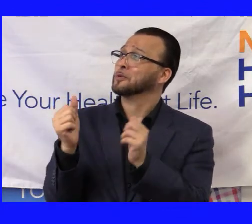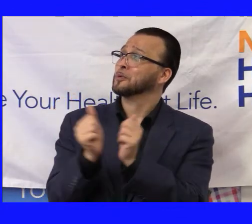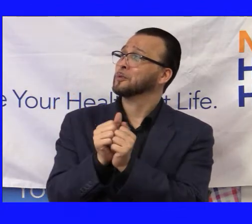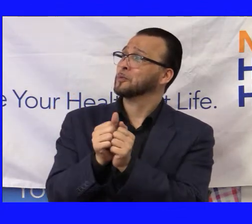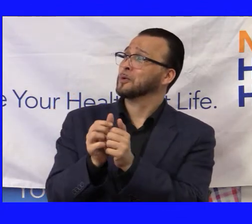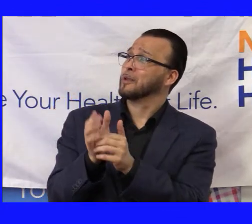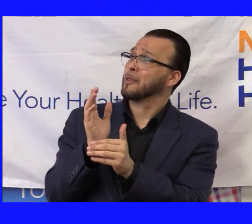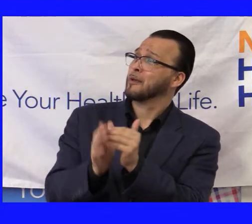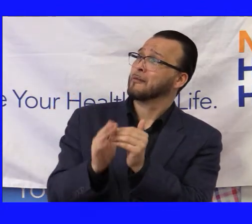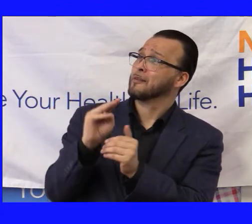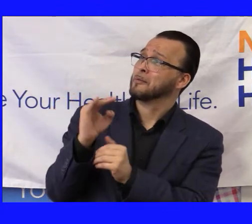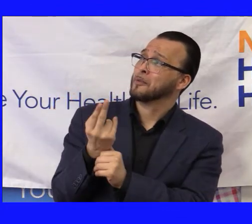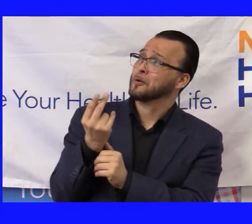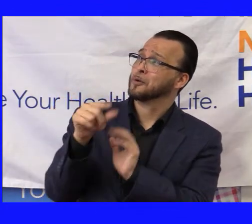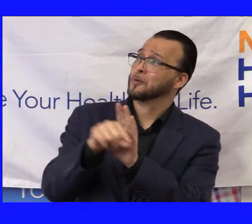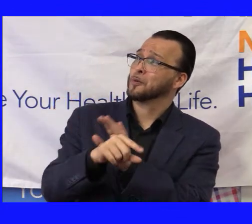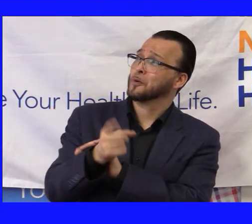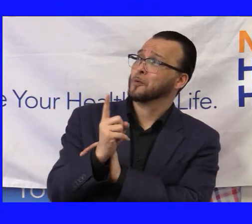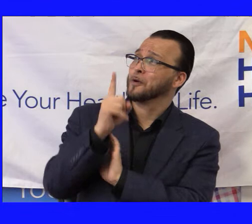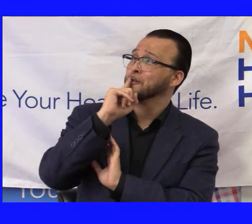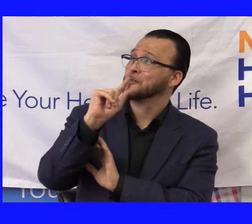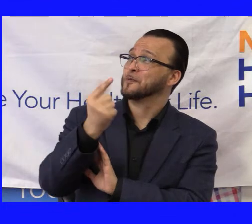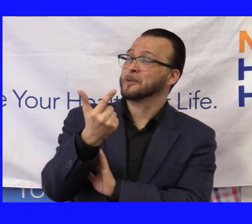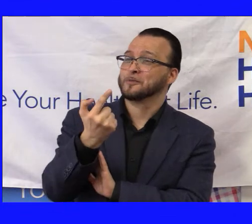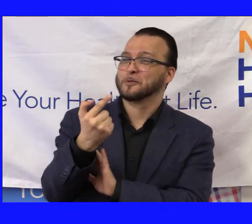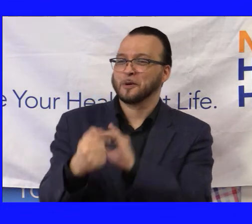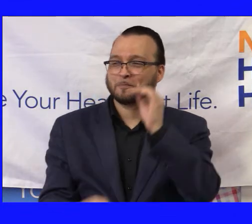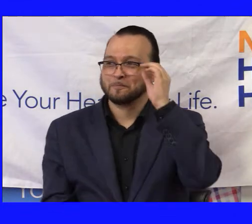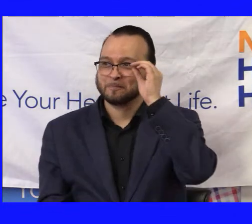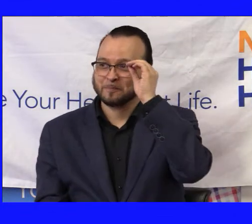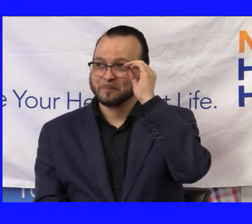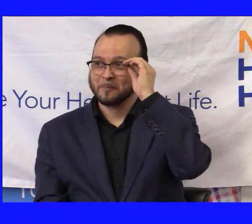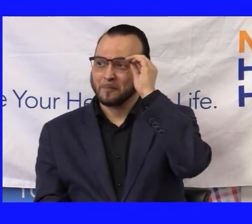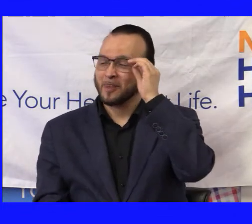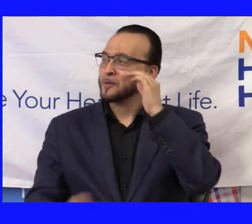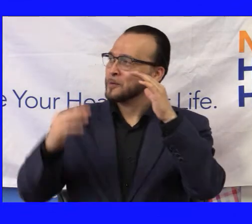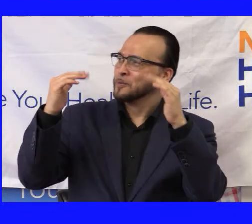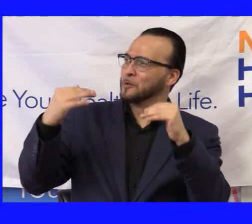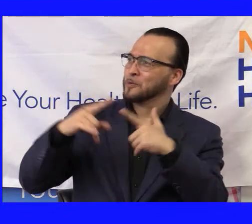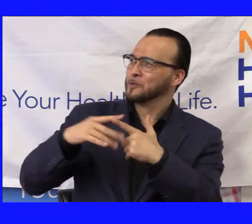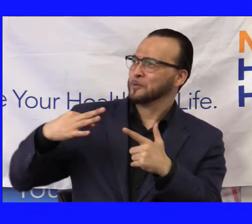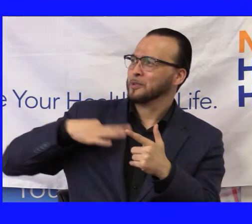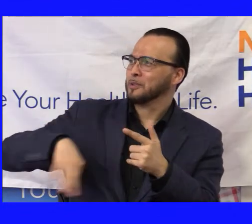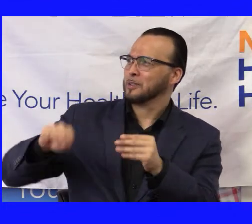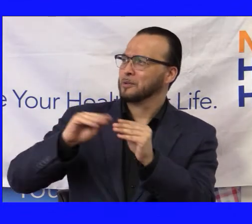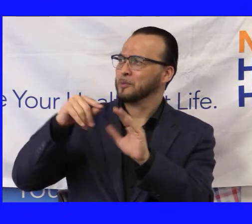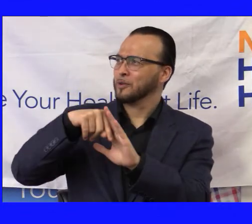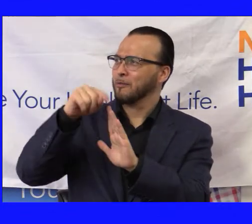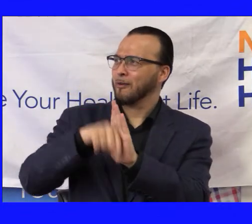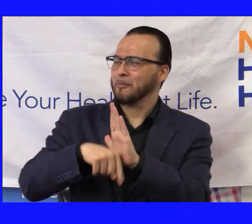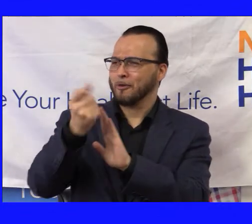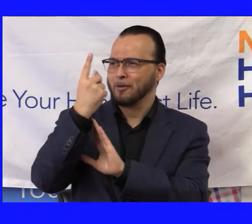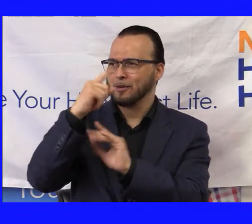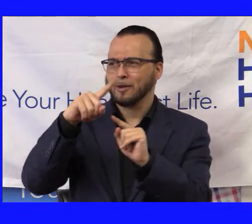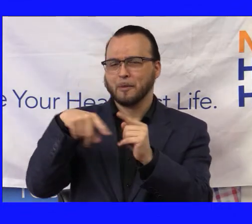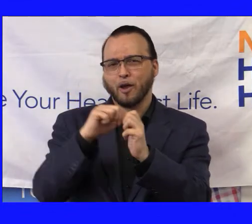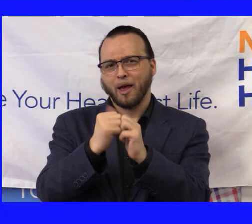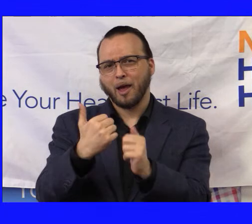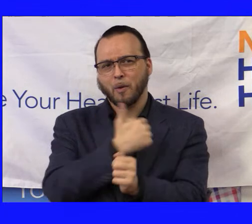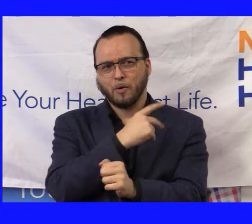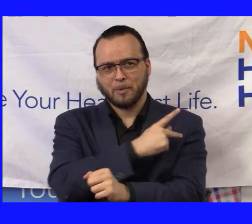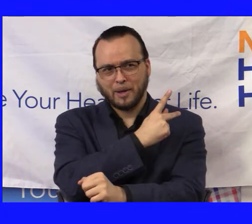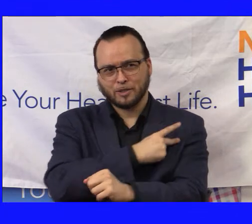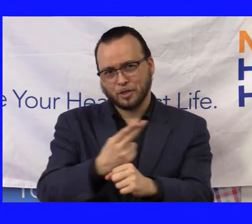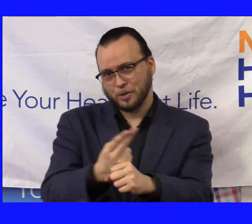March at the end of Q1 for 2021. So hoping to gain a more comprehensive understanding of how our patients are